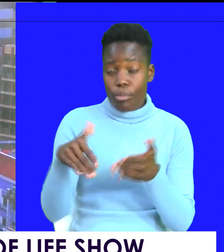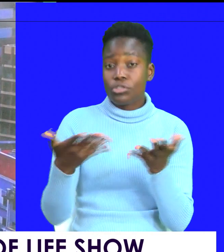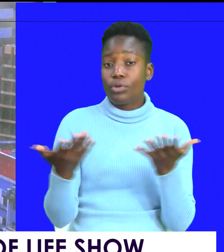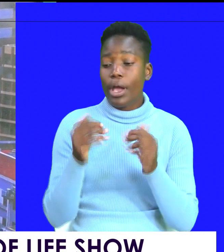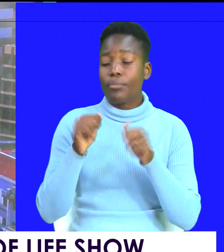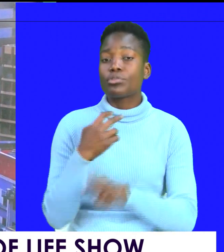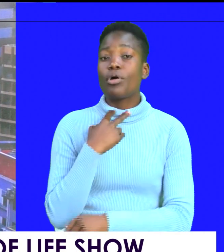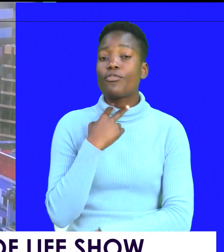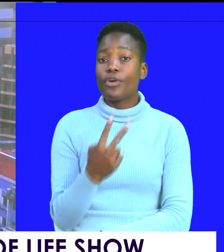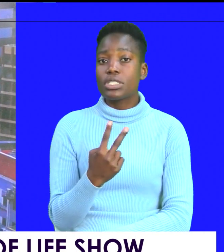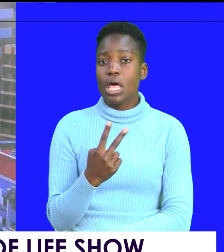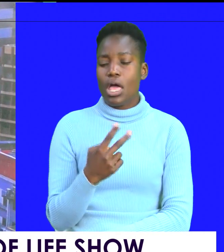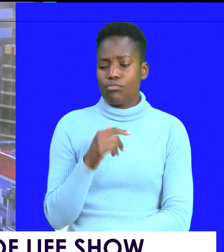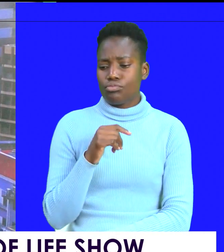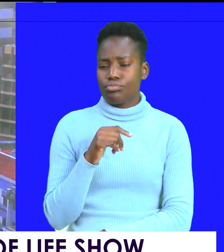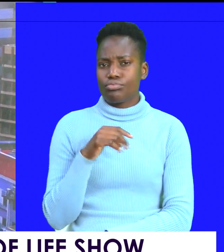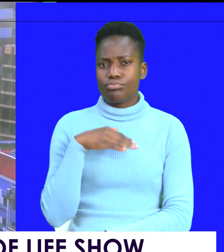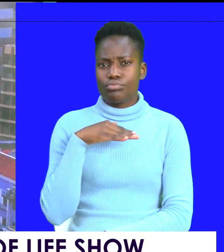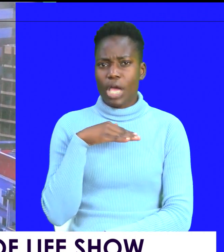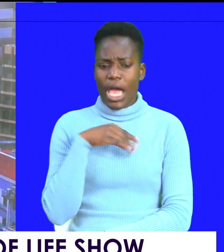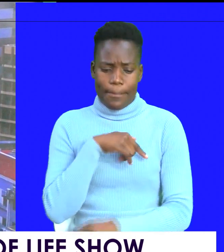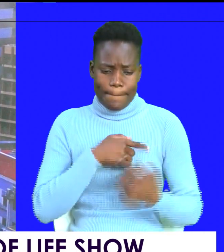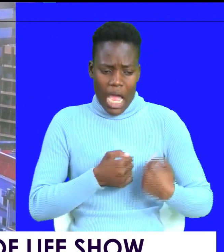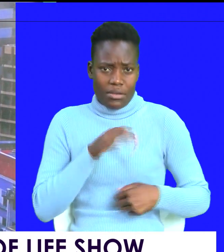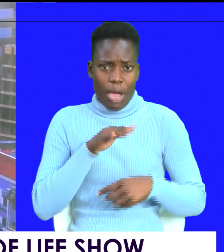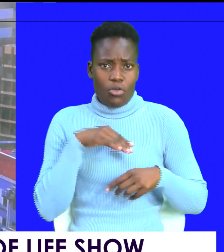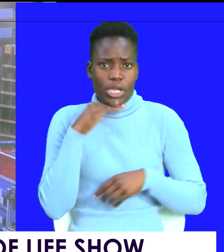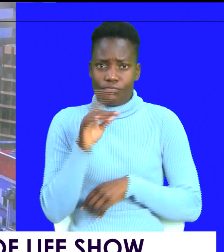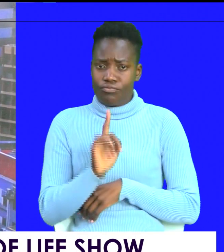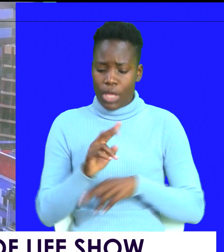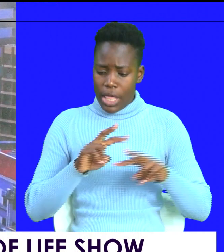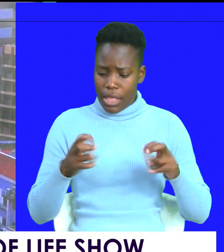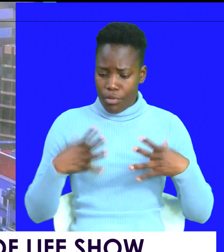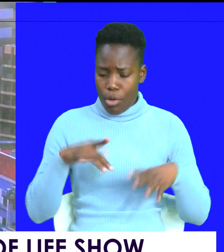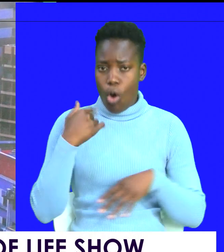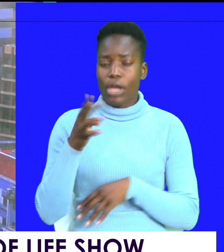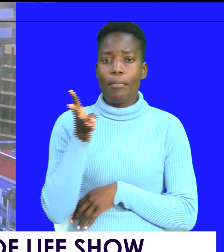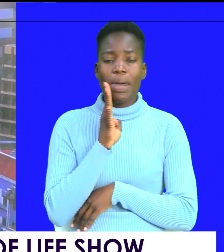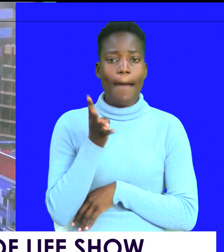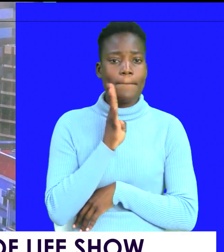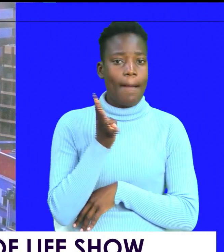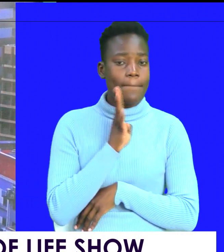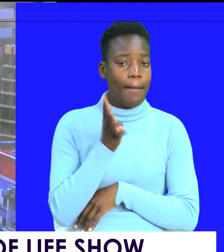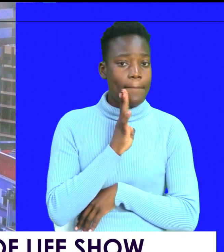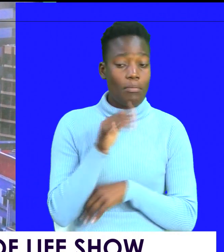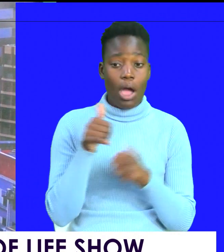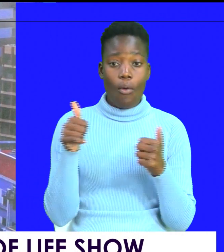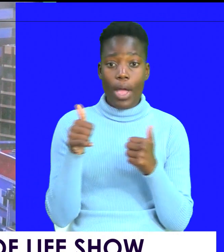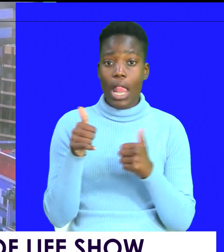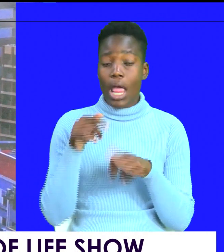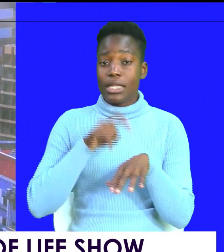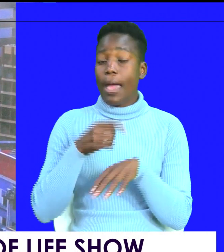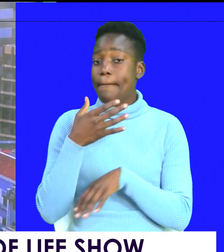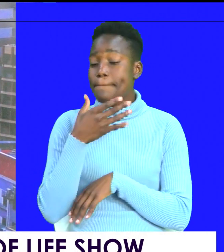out. Don't die on the inside. Look for people that will talk and talk and talk and talk and talk. Well, men are laughing at